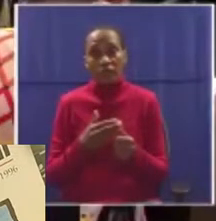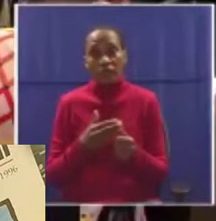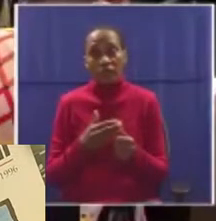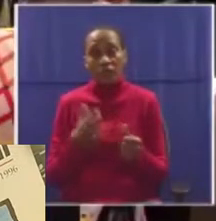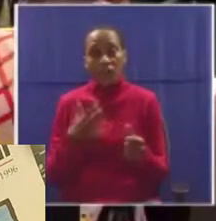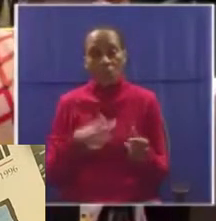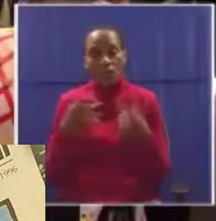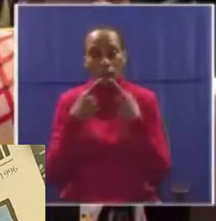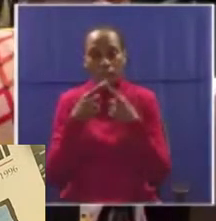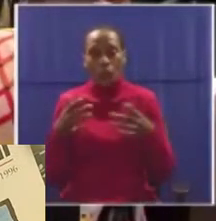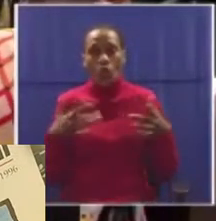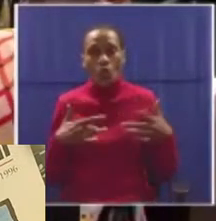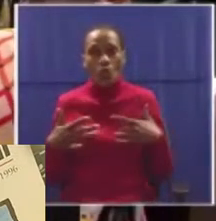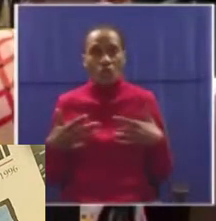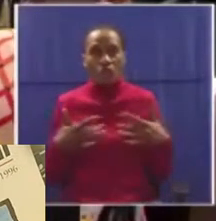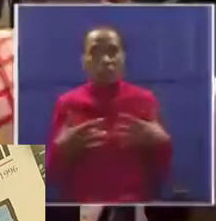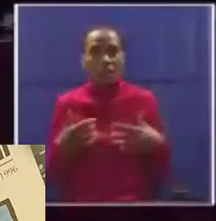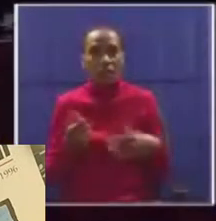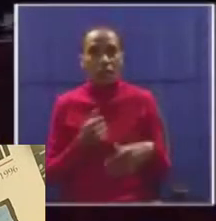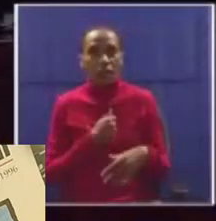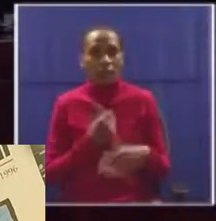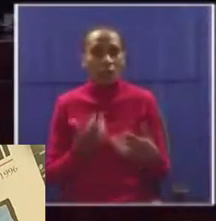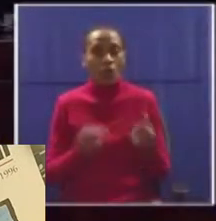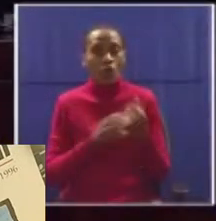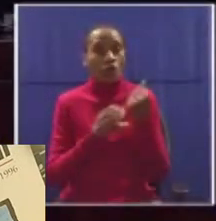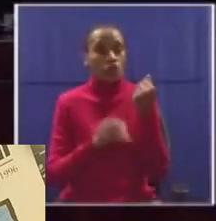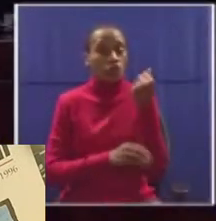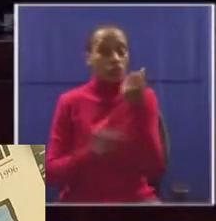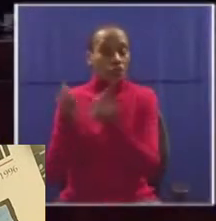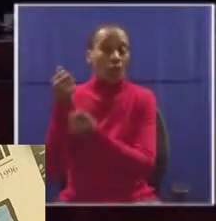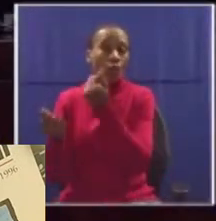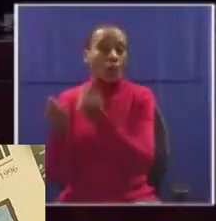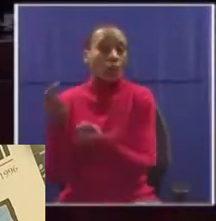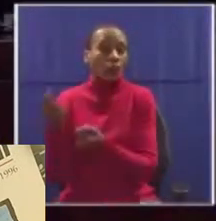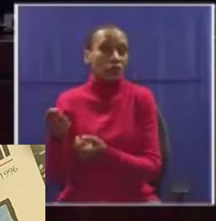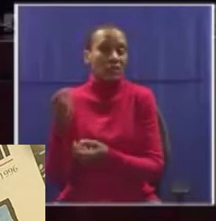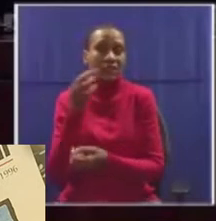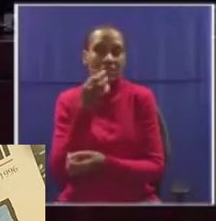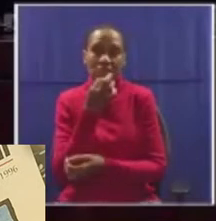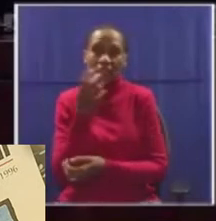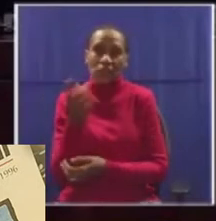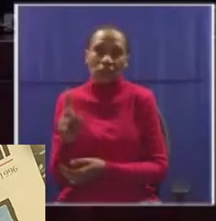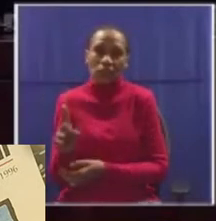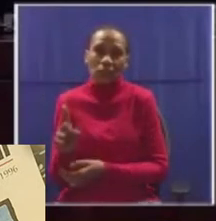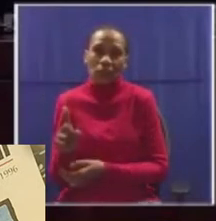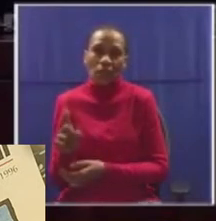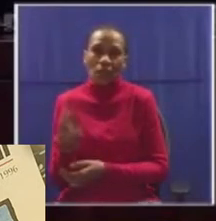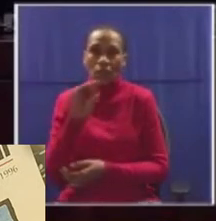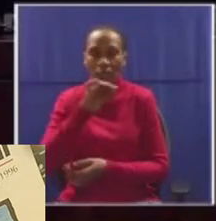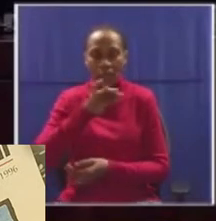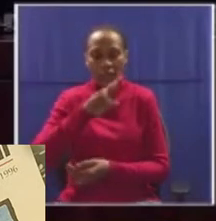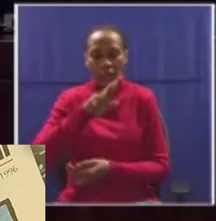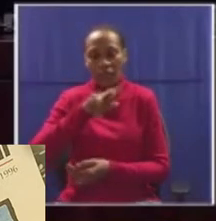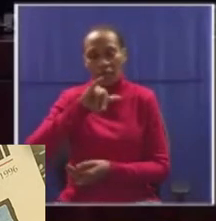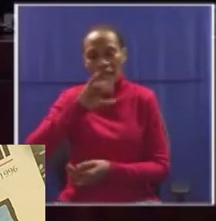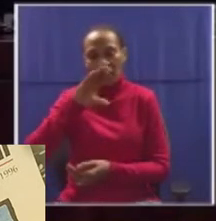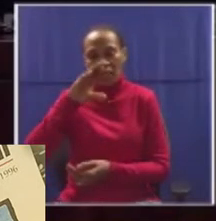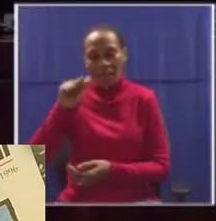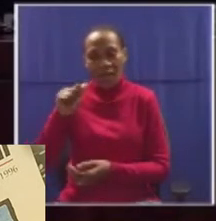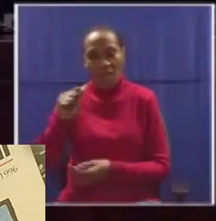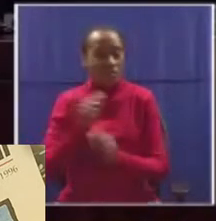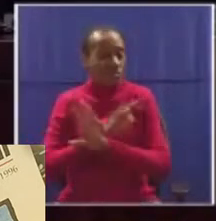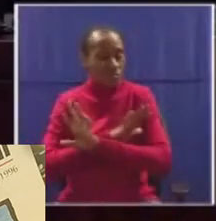the concern of I think the Constitutional Court which found that the Rica Act was